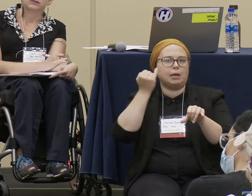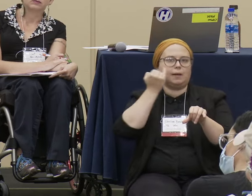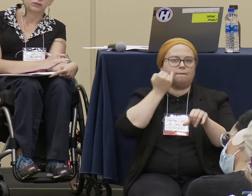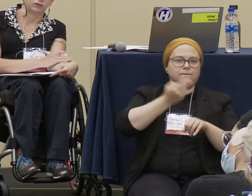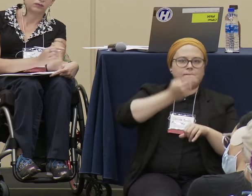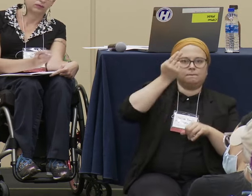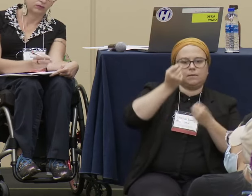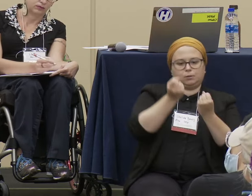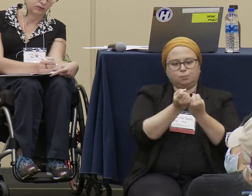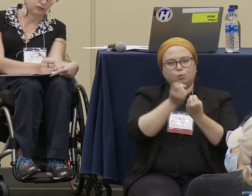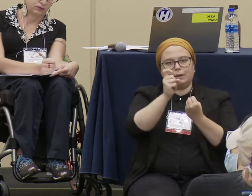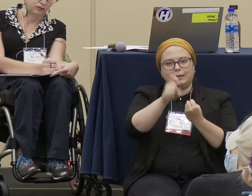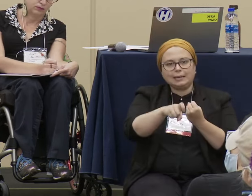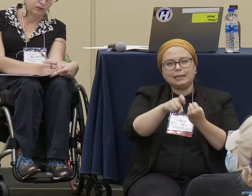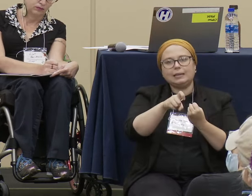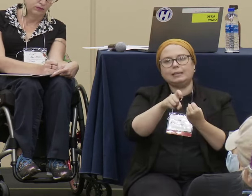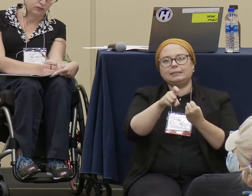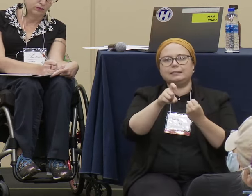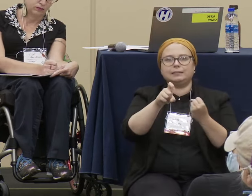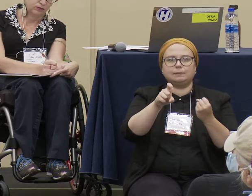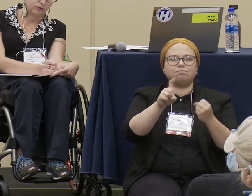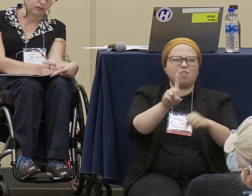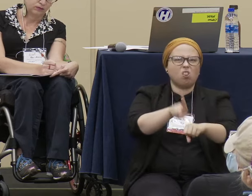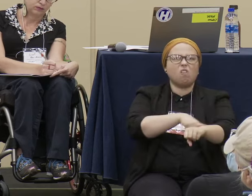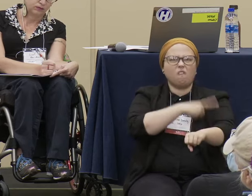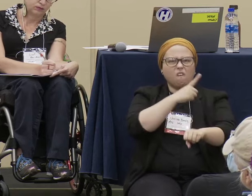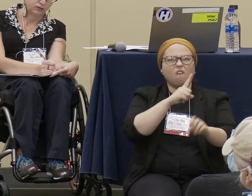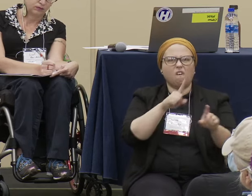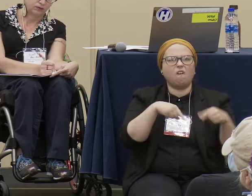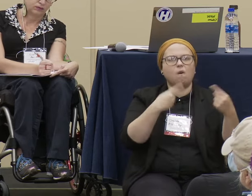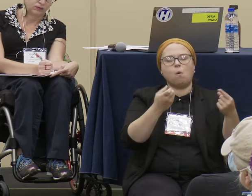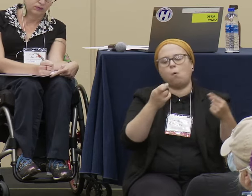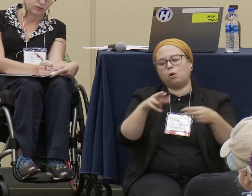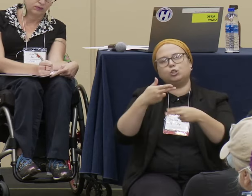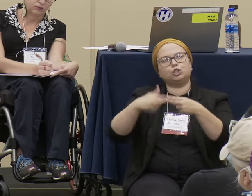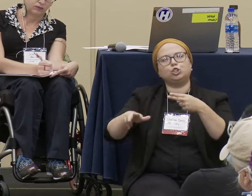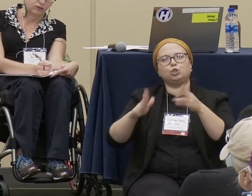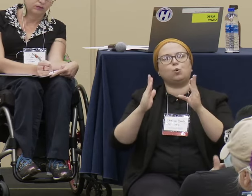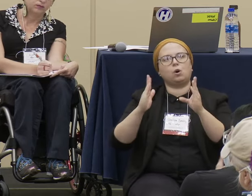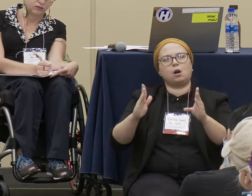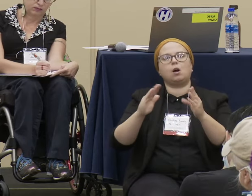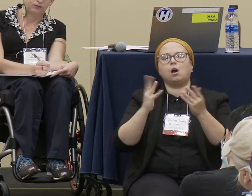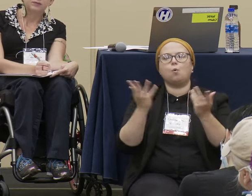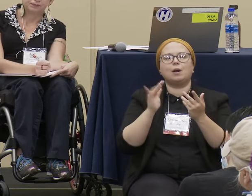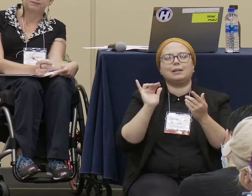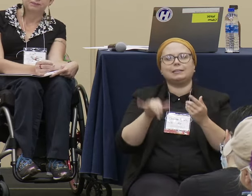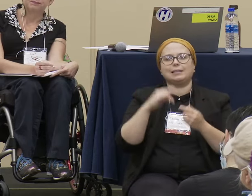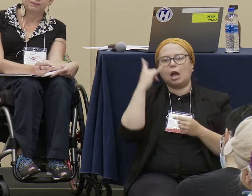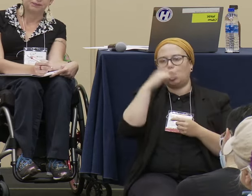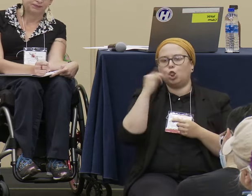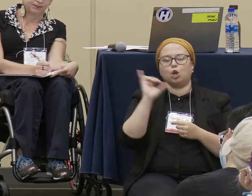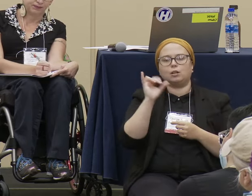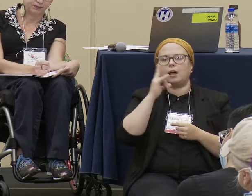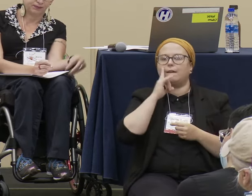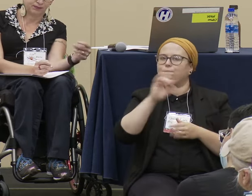are long-term or just, you know, short-term? What does that look like for all of us?